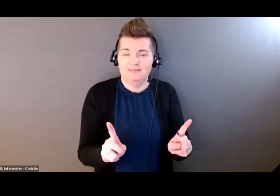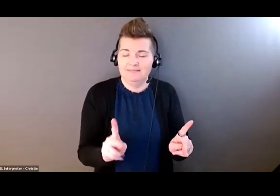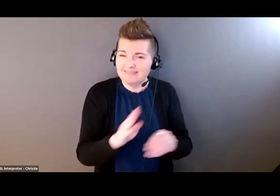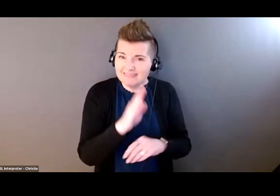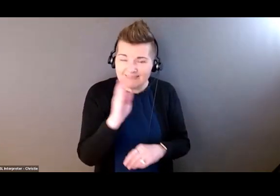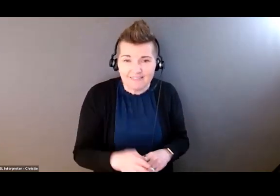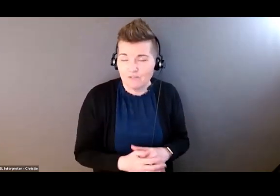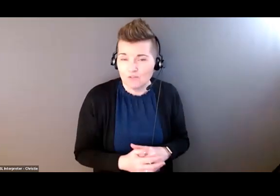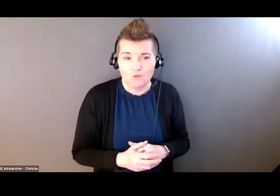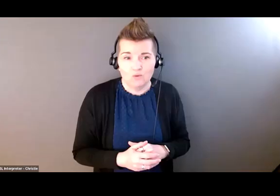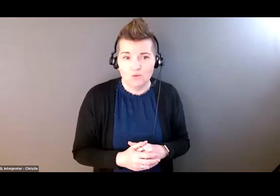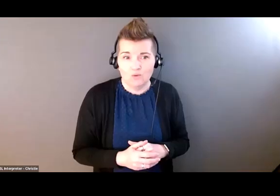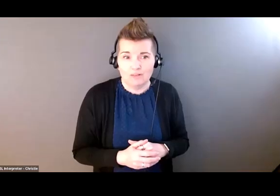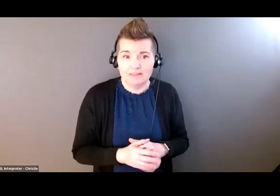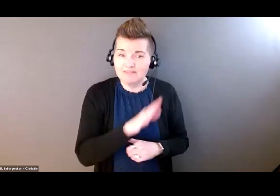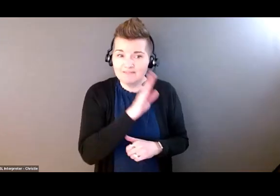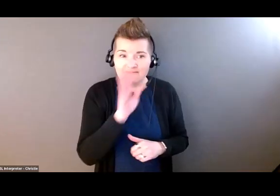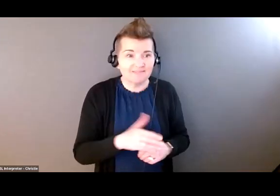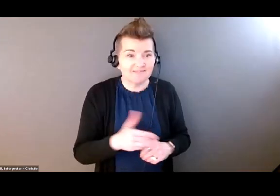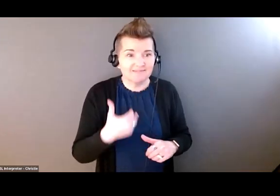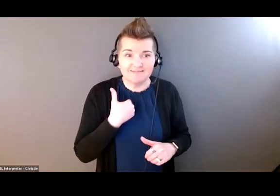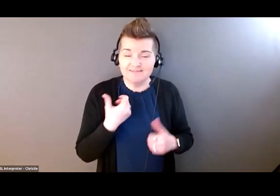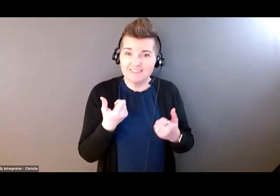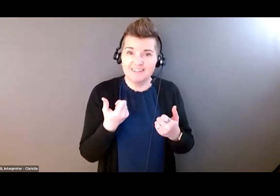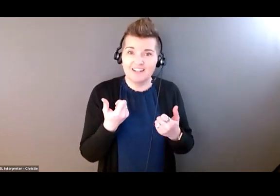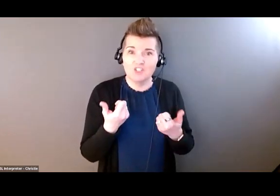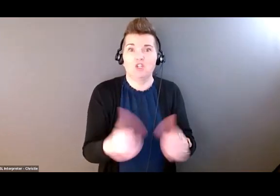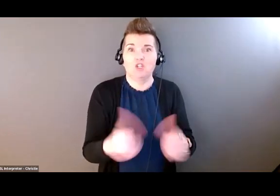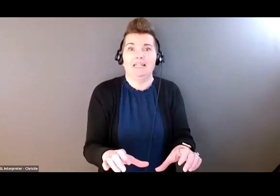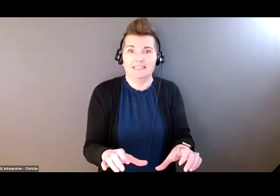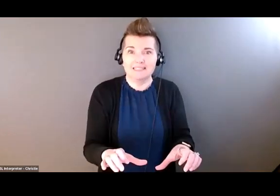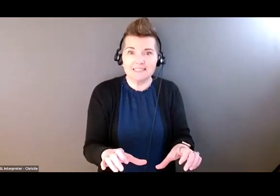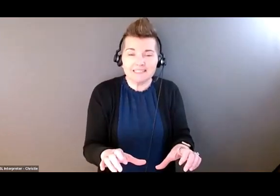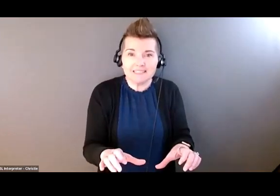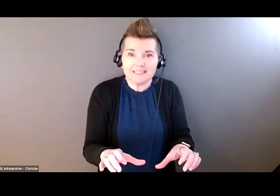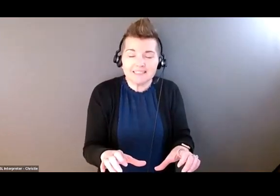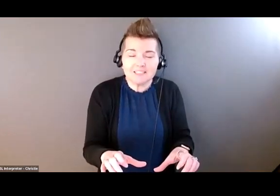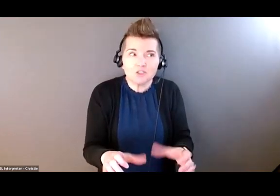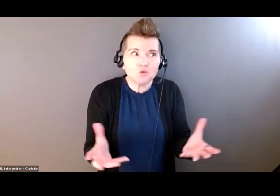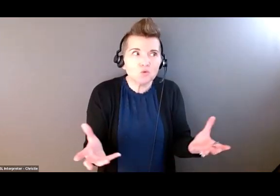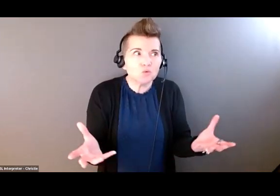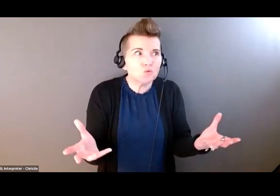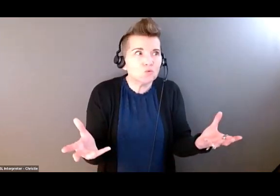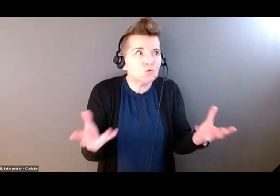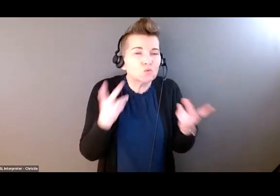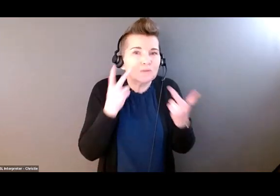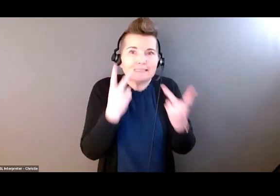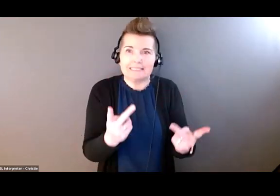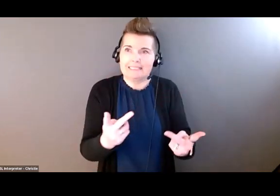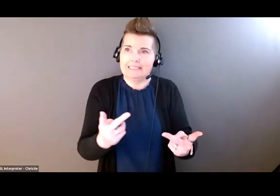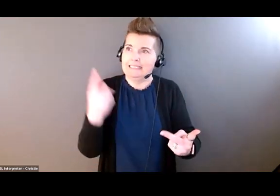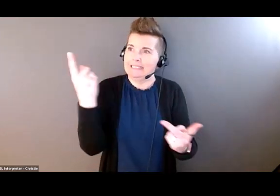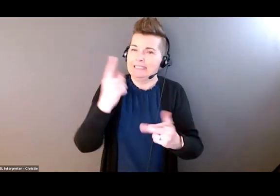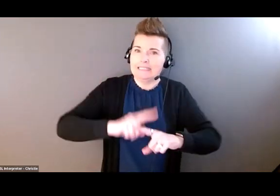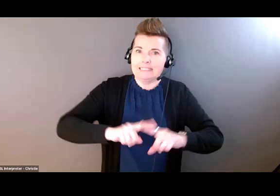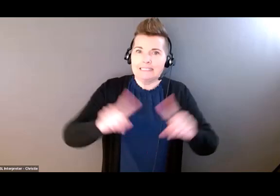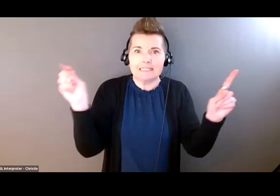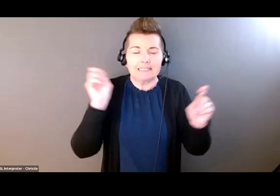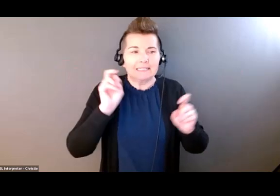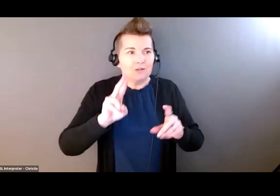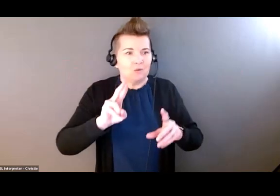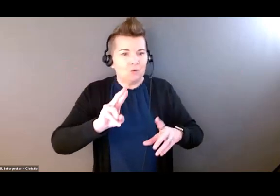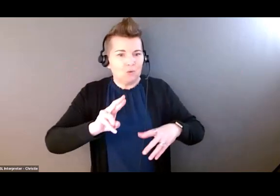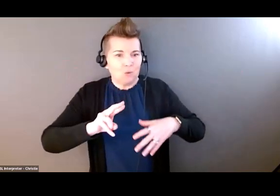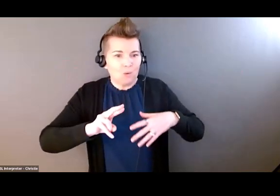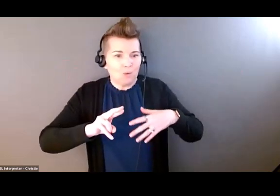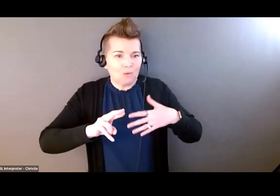And how do I translate that? Because my past life may not have given me compliments, may not have ever seen me, may